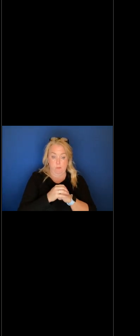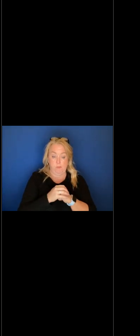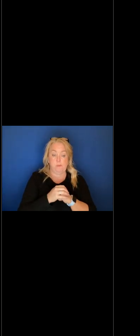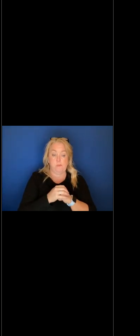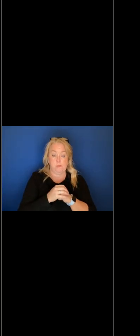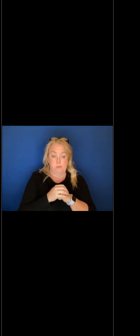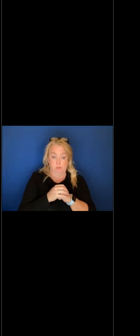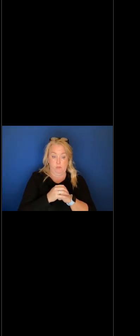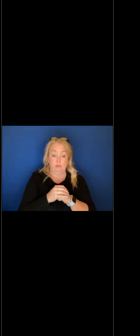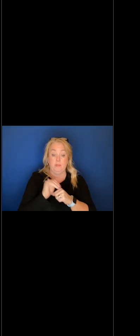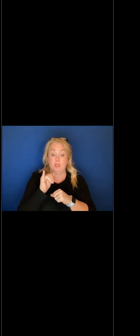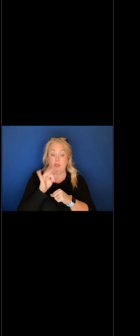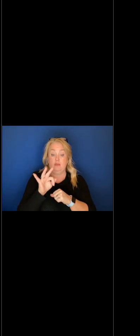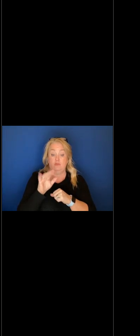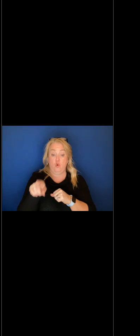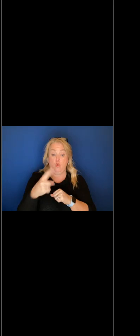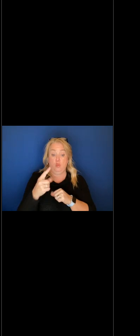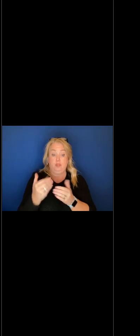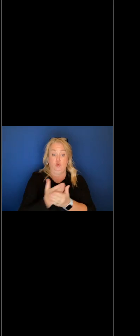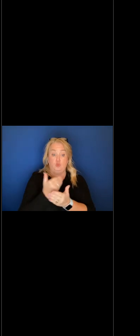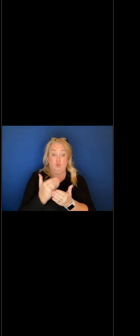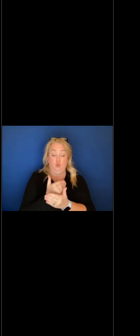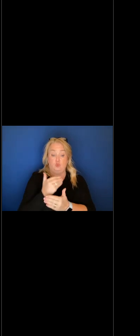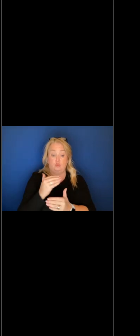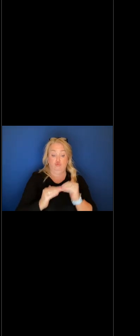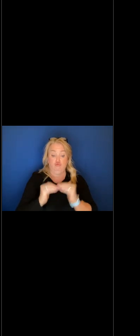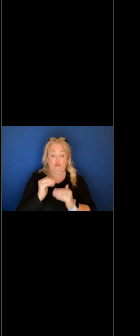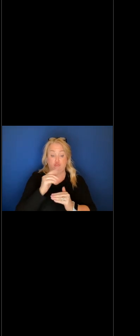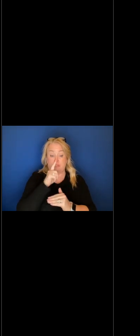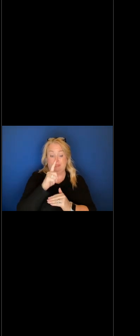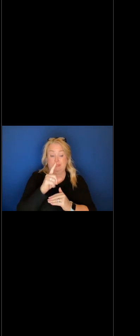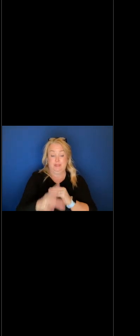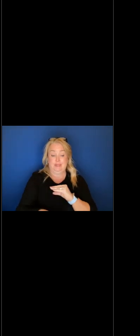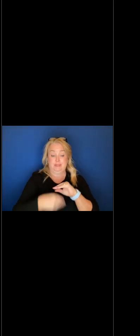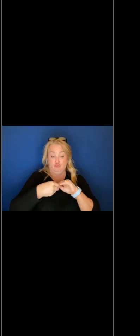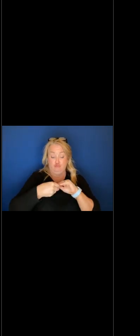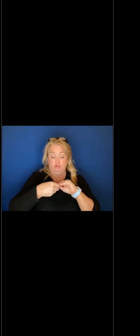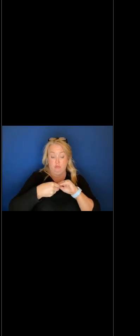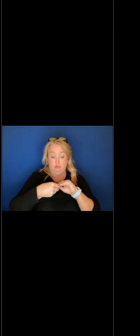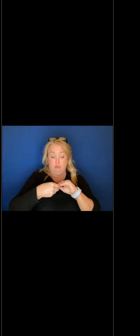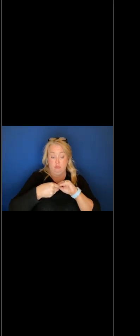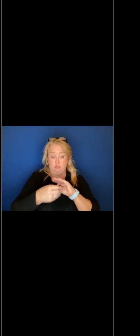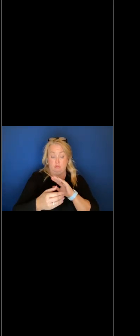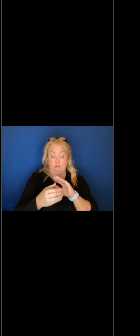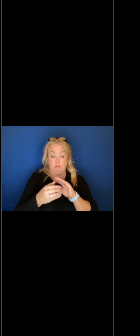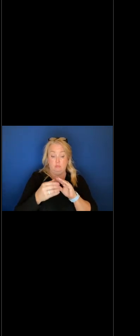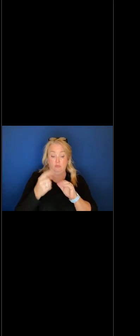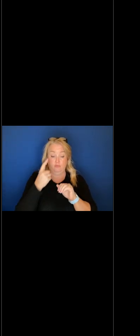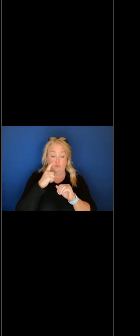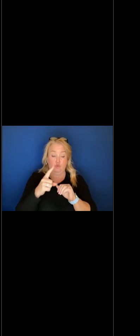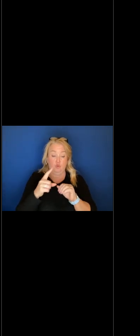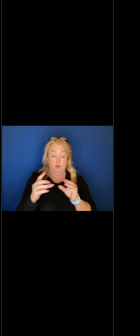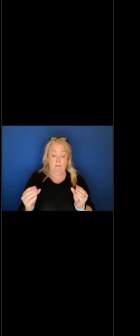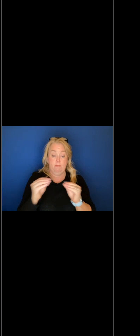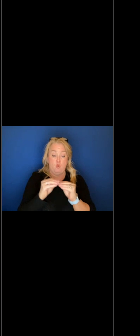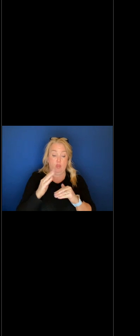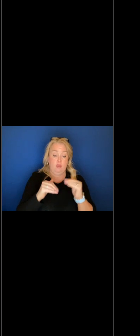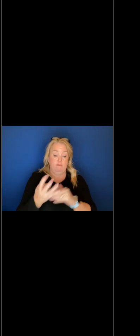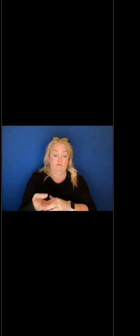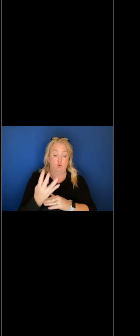If the only new construction is an addition consisting of 4 or more dwelling